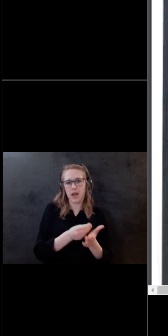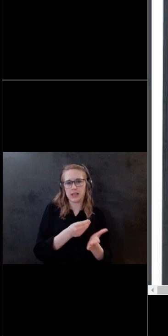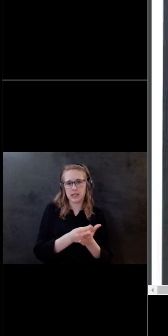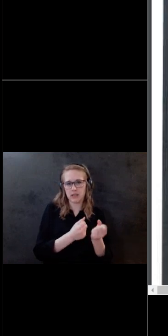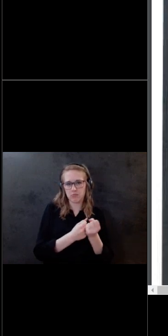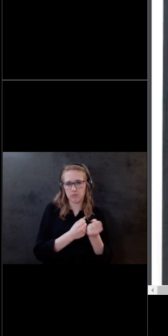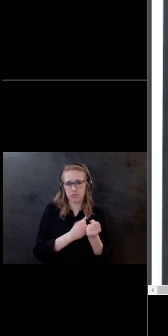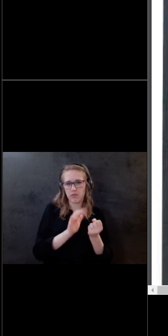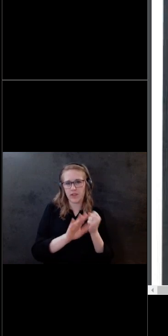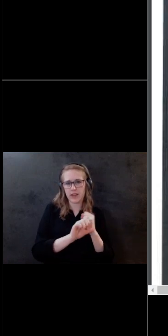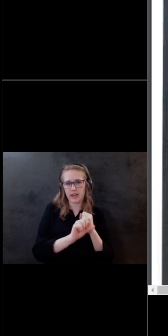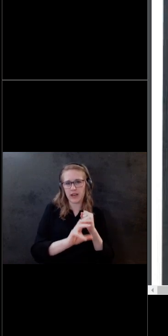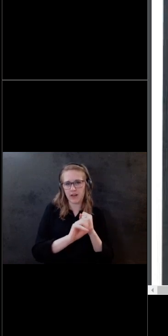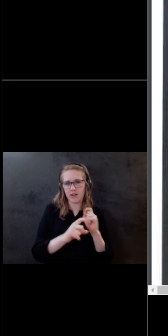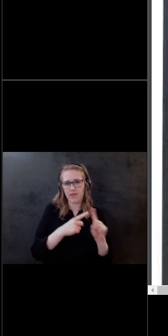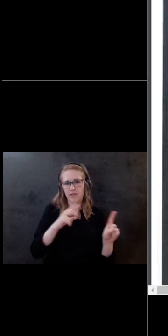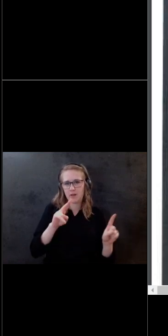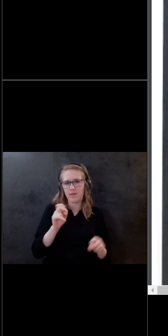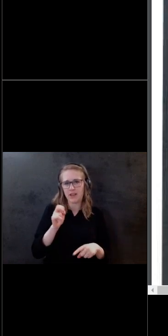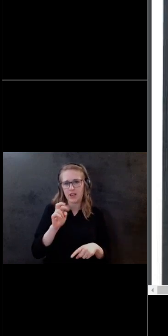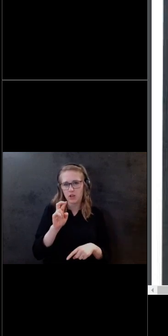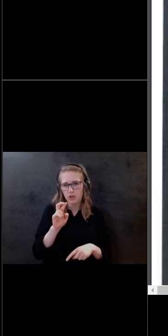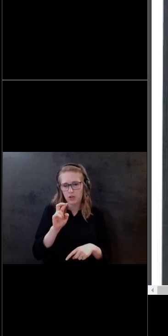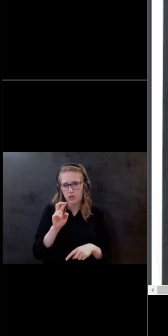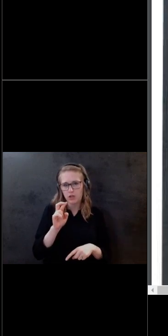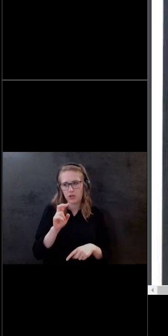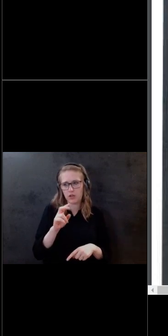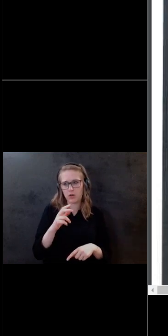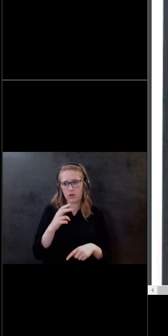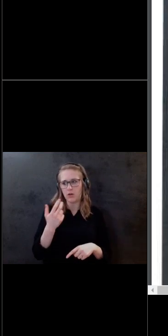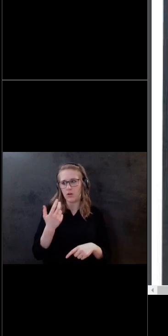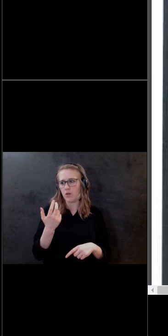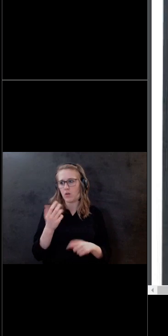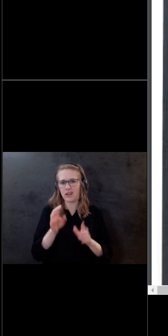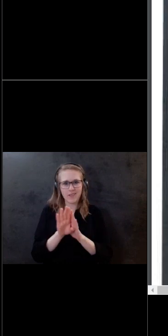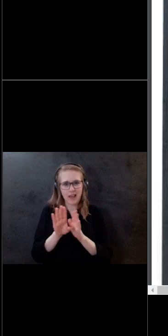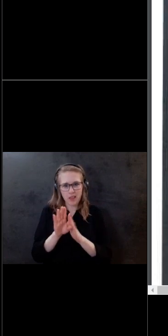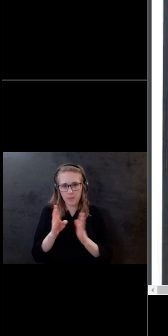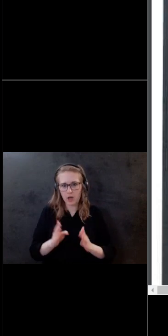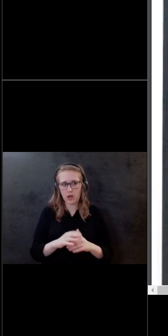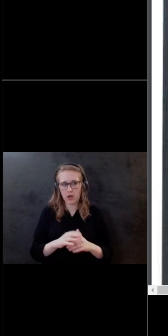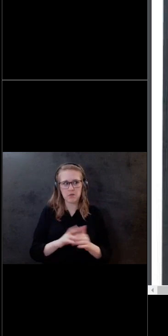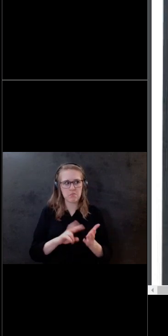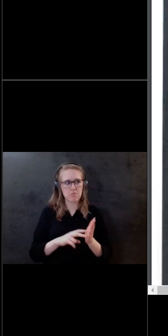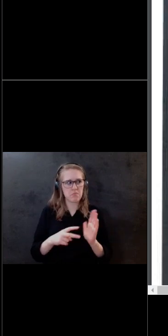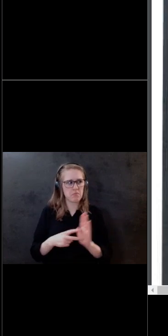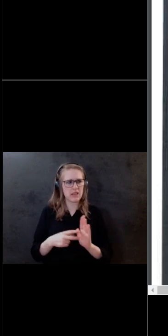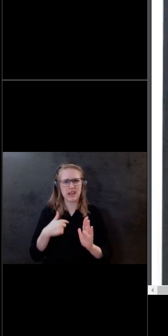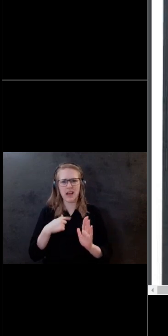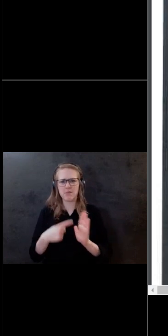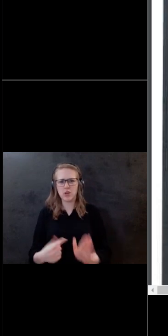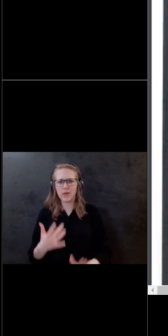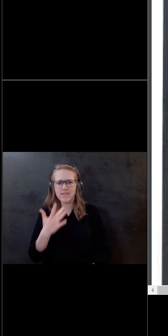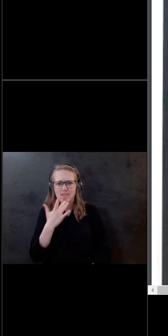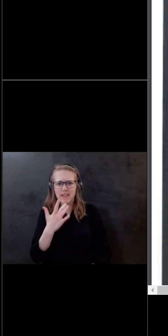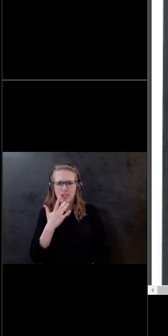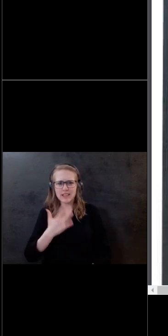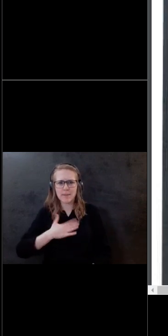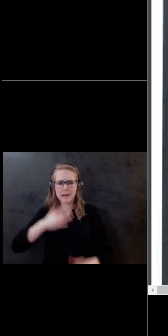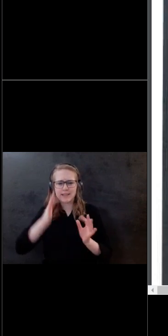their campaign from a vendor or a developer, that I'm showing favoritism in my